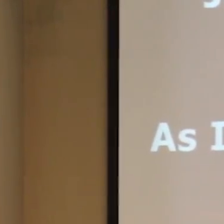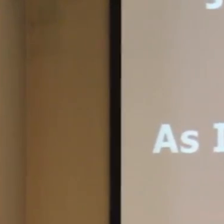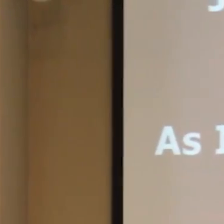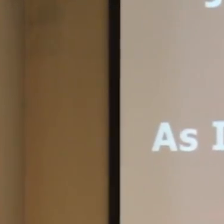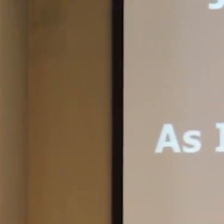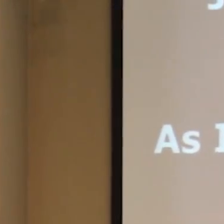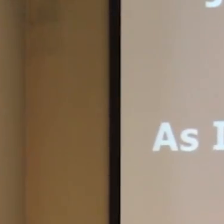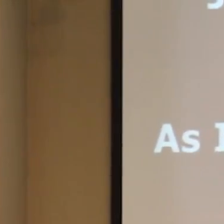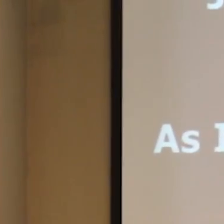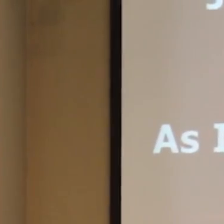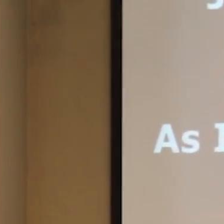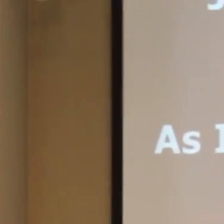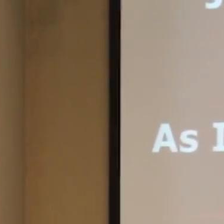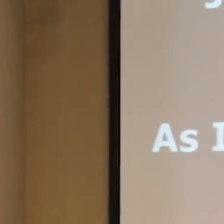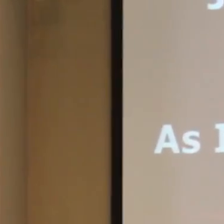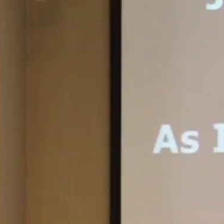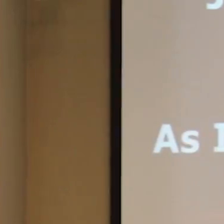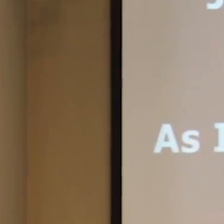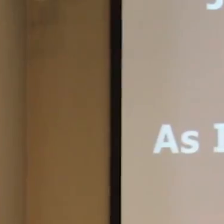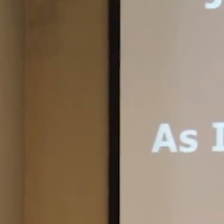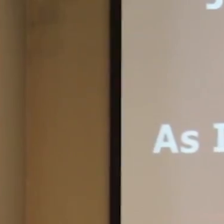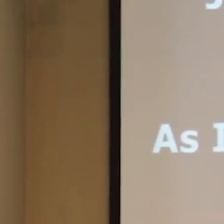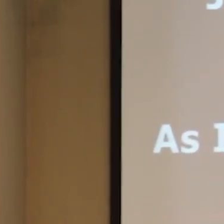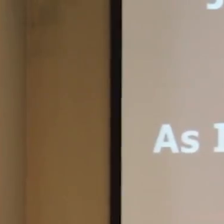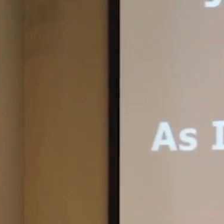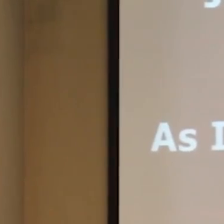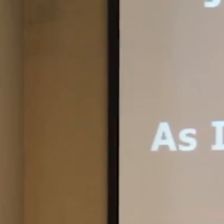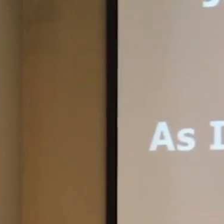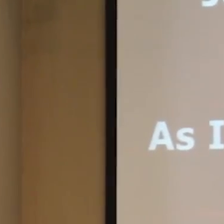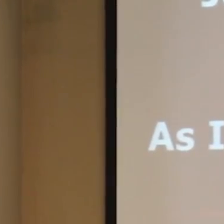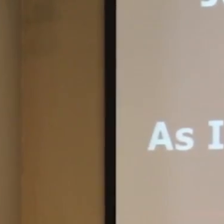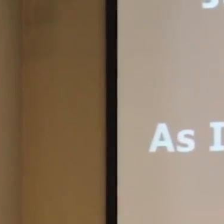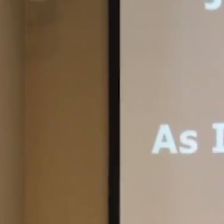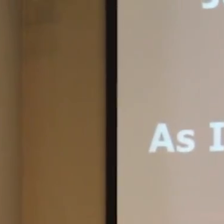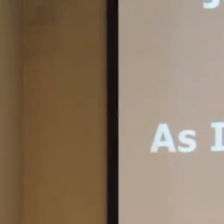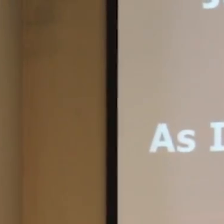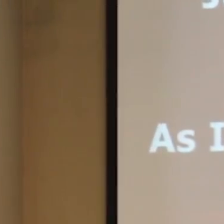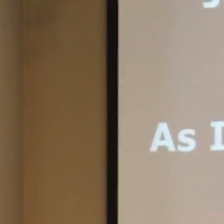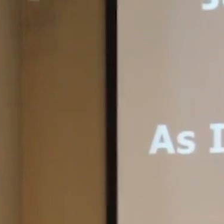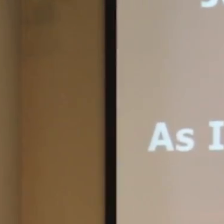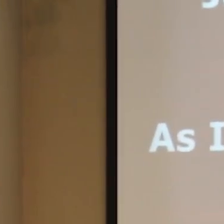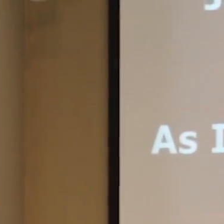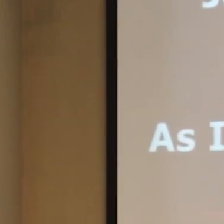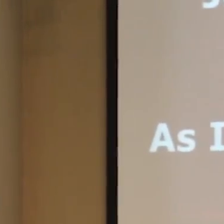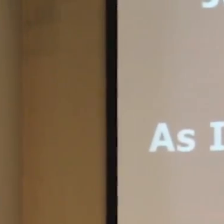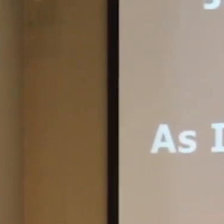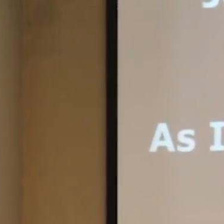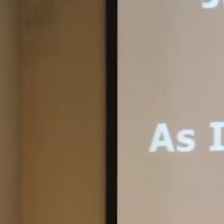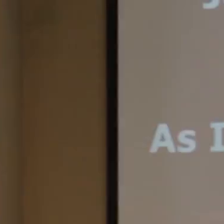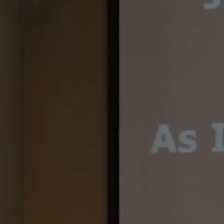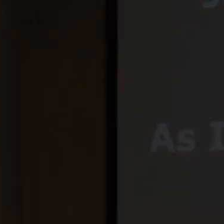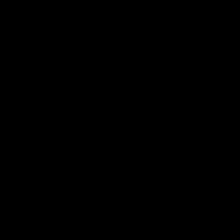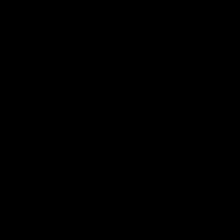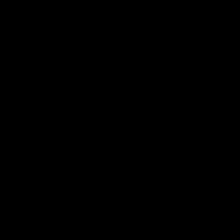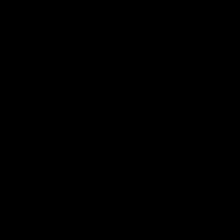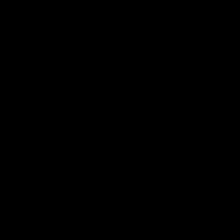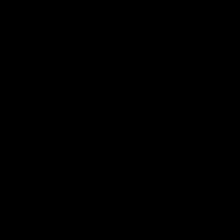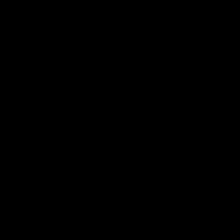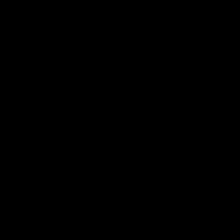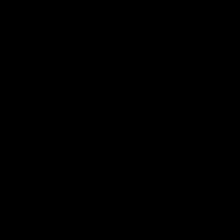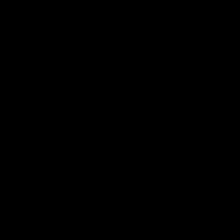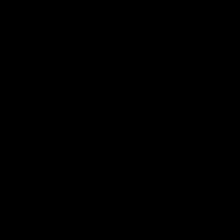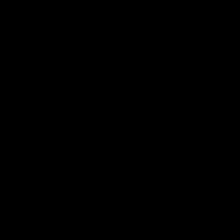there's an insert. If not, the words are on the screen. Would you walk? Would you be faithful? And let's sing.